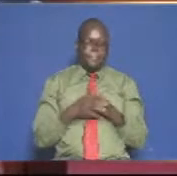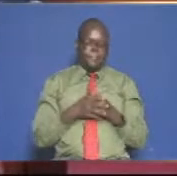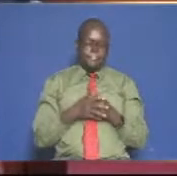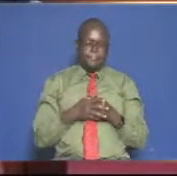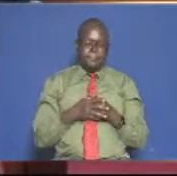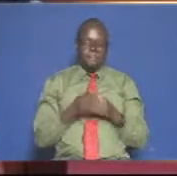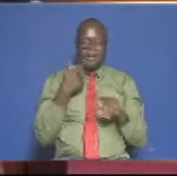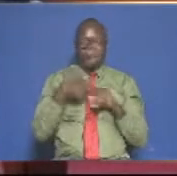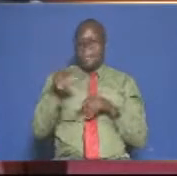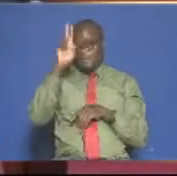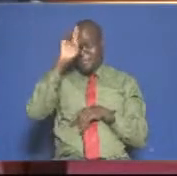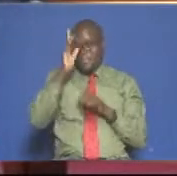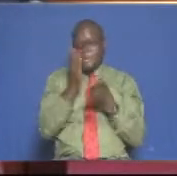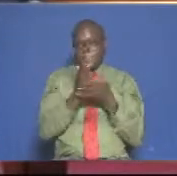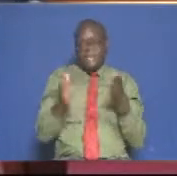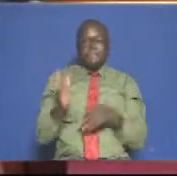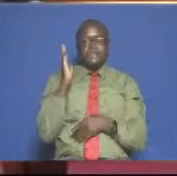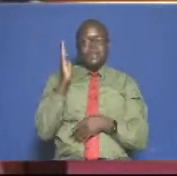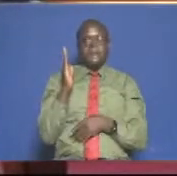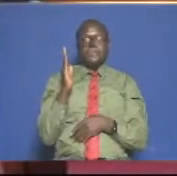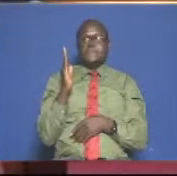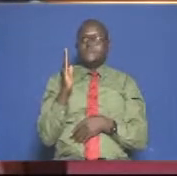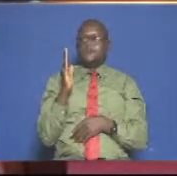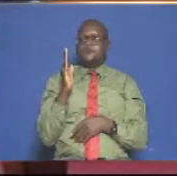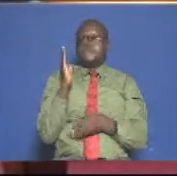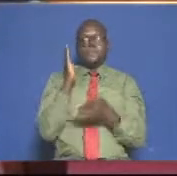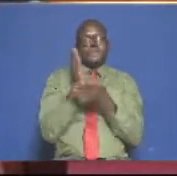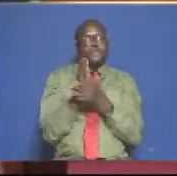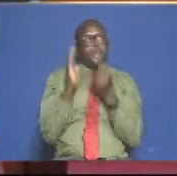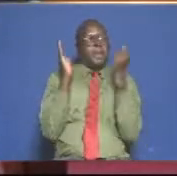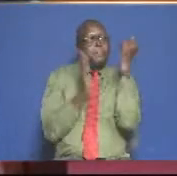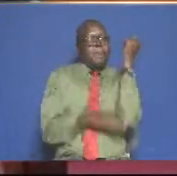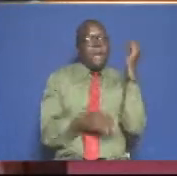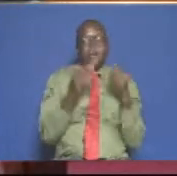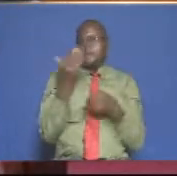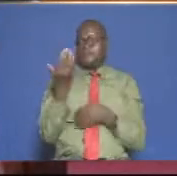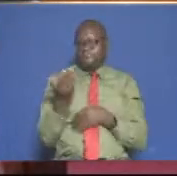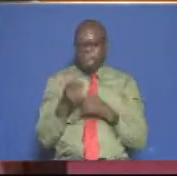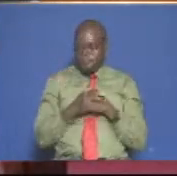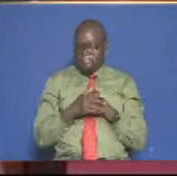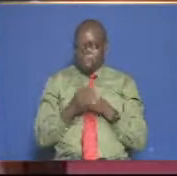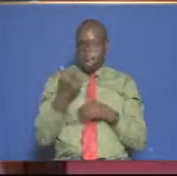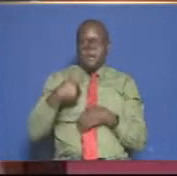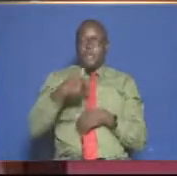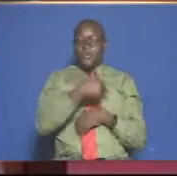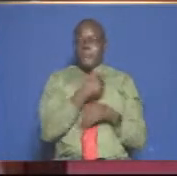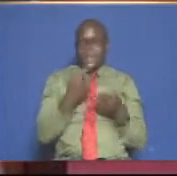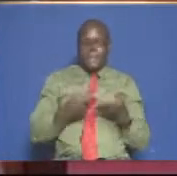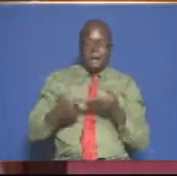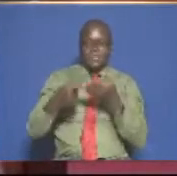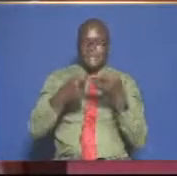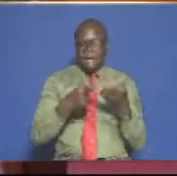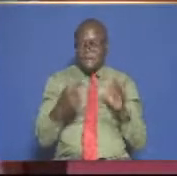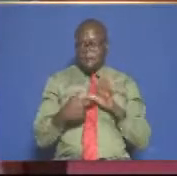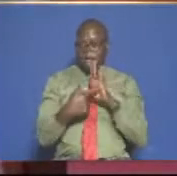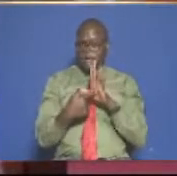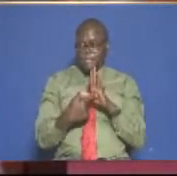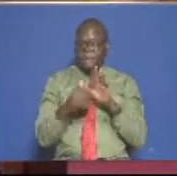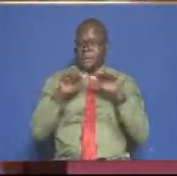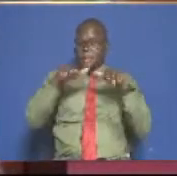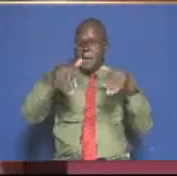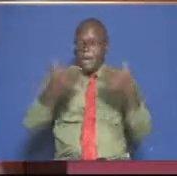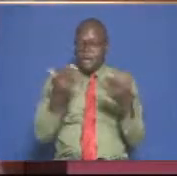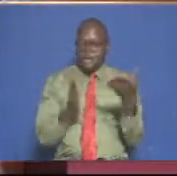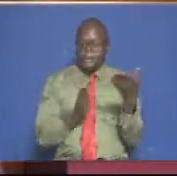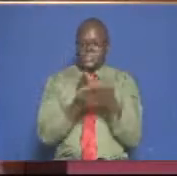But the police and some guards, Mr. Speaker, it was so disheartening. And Mr. Speaker, as we discuss, for example, how to